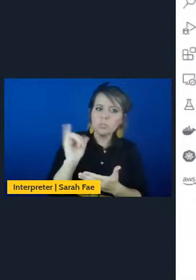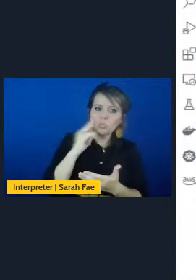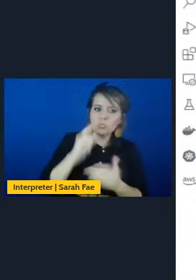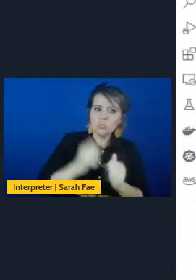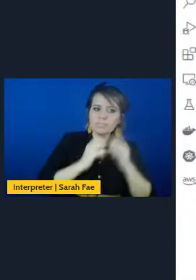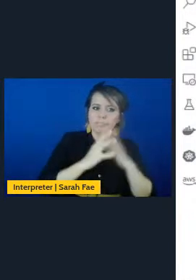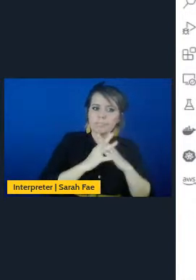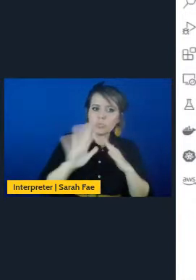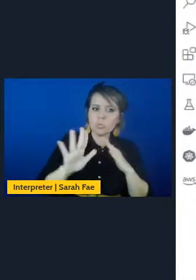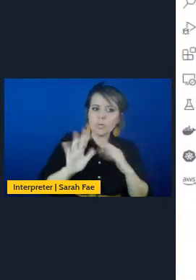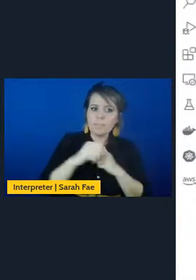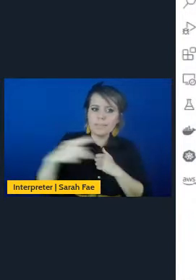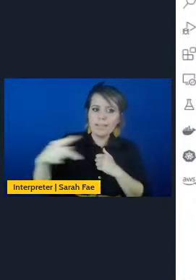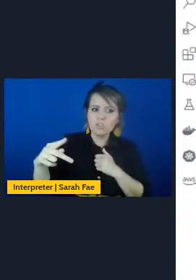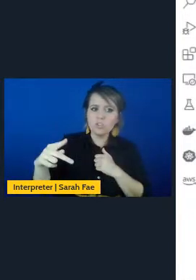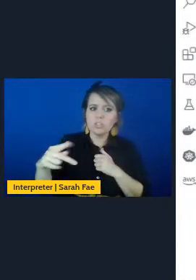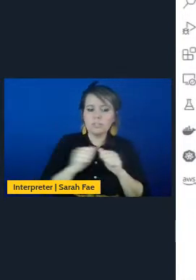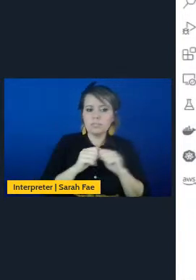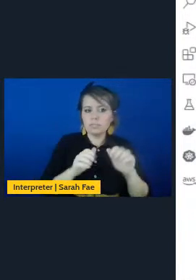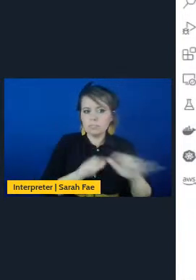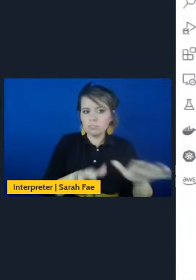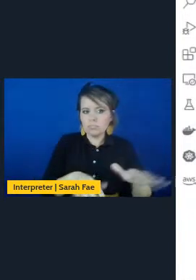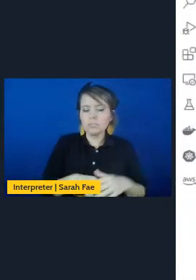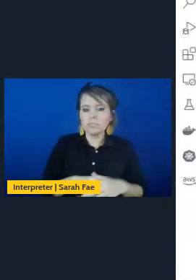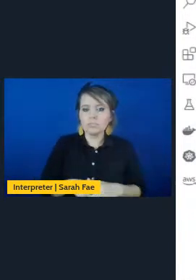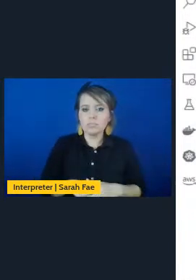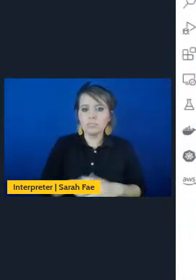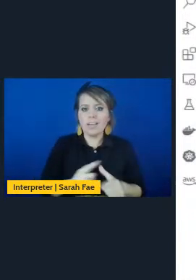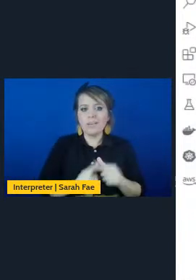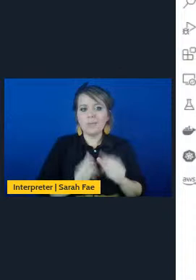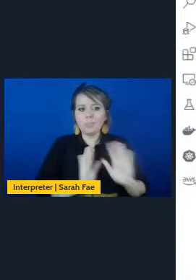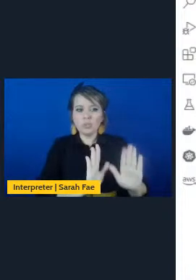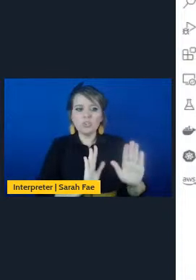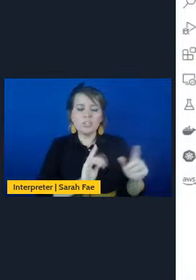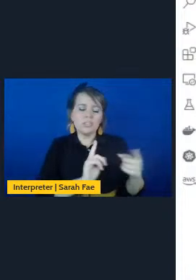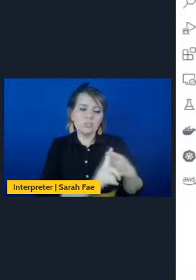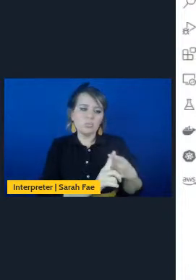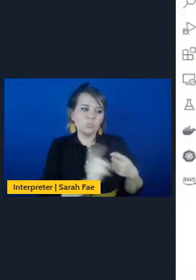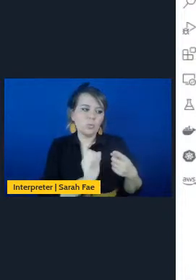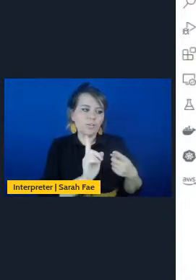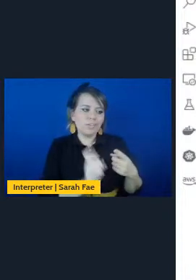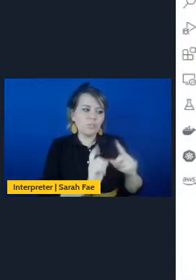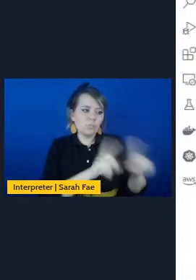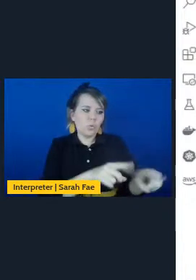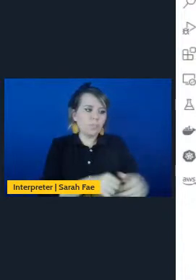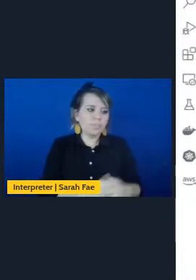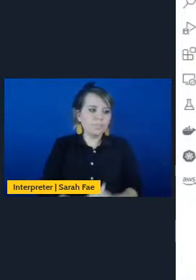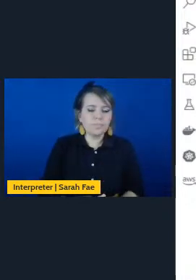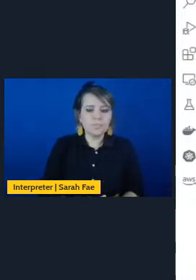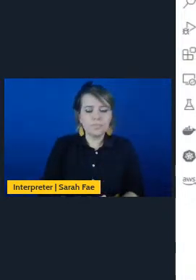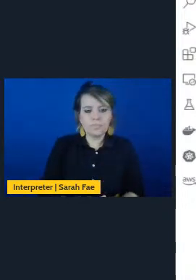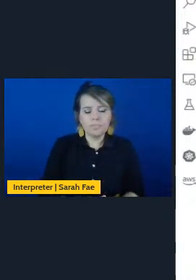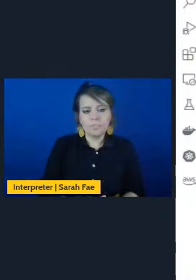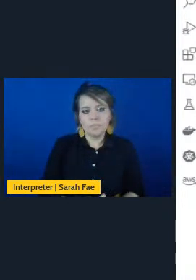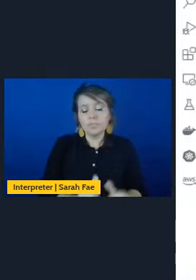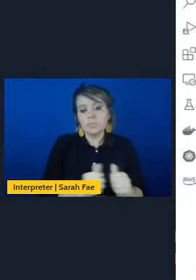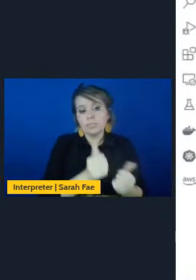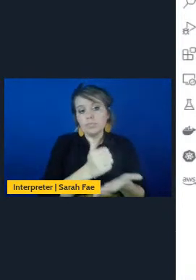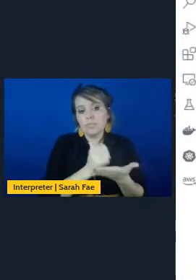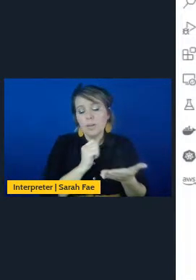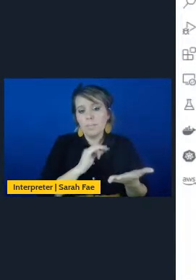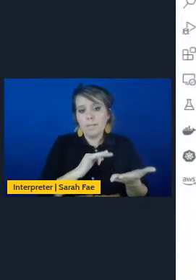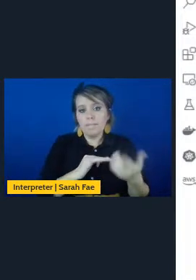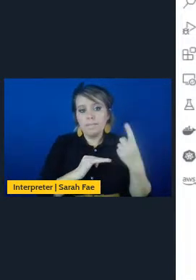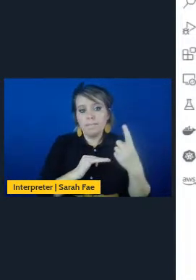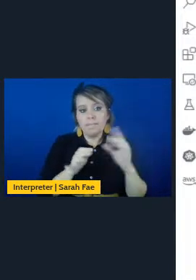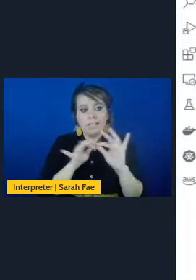and push it to ECR with the help of a single line of